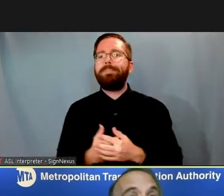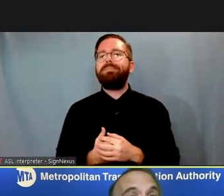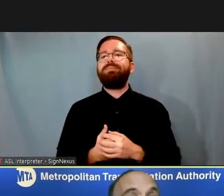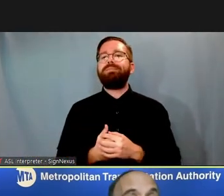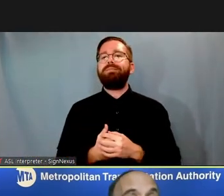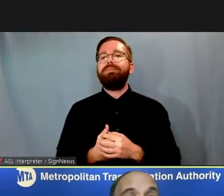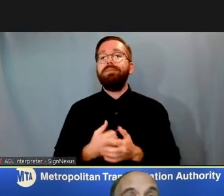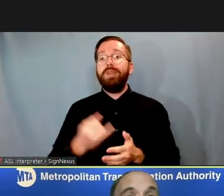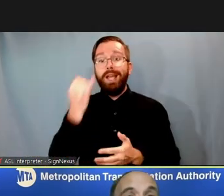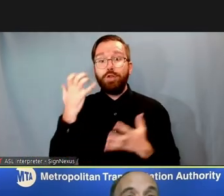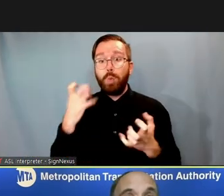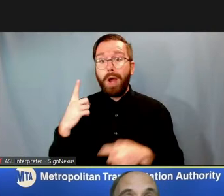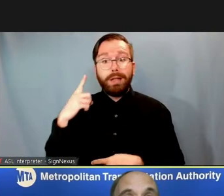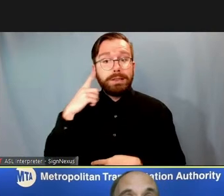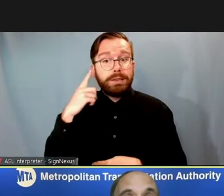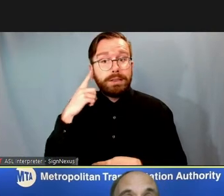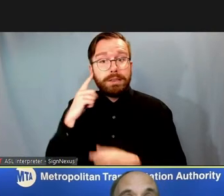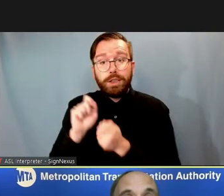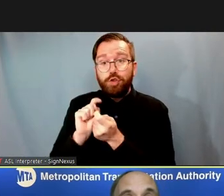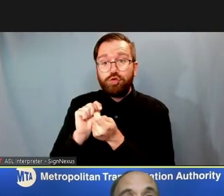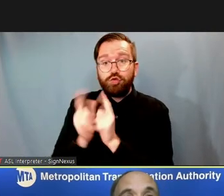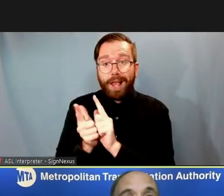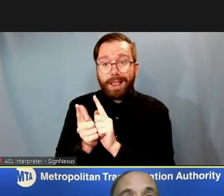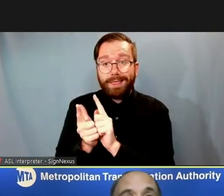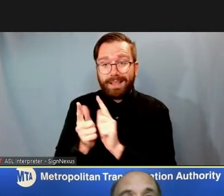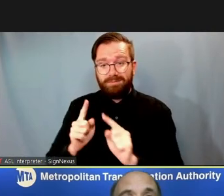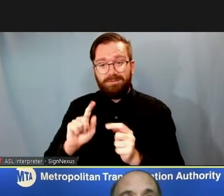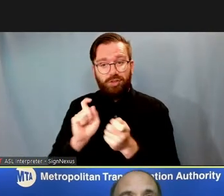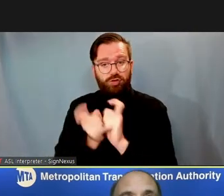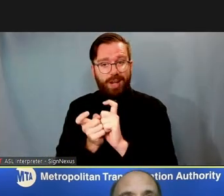interpretation button on the bottom of the screen